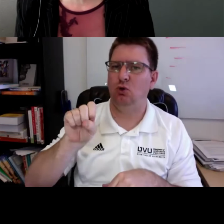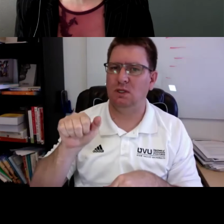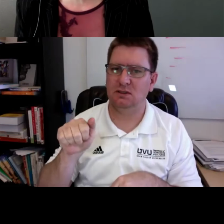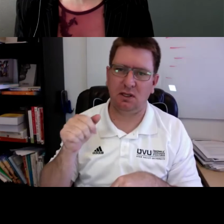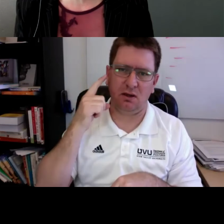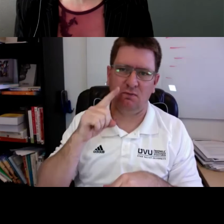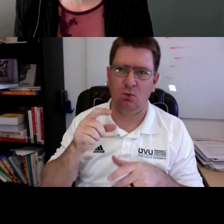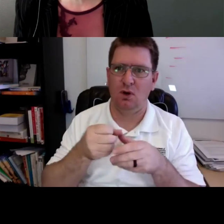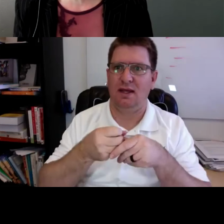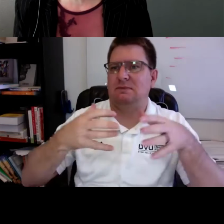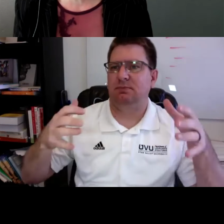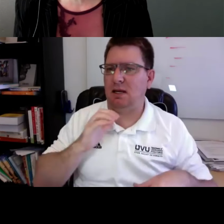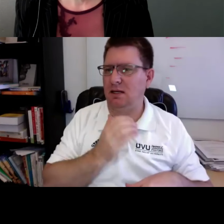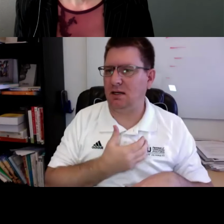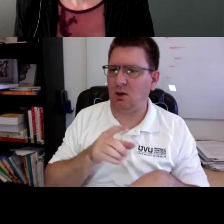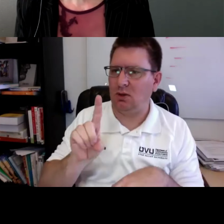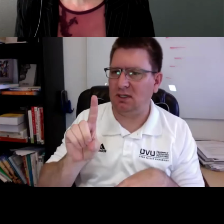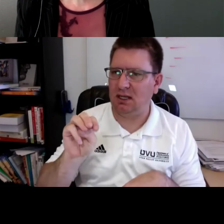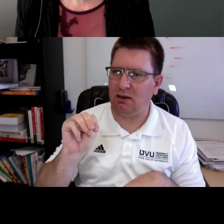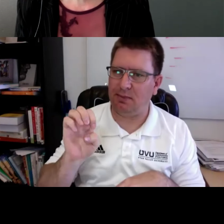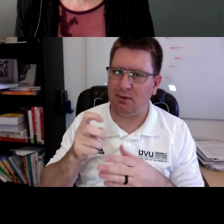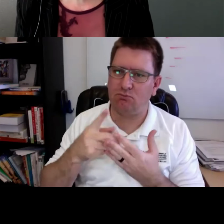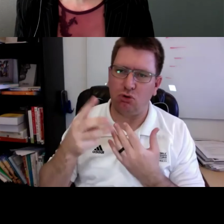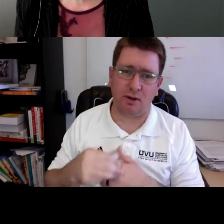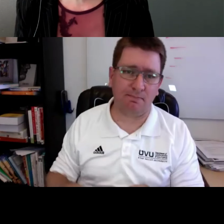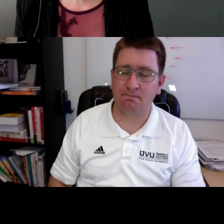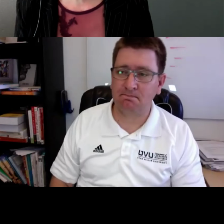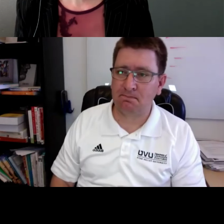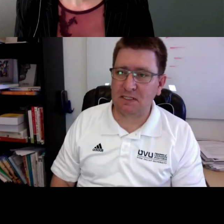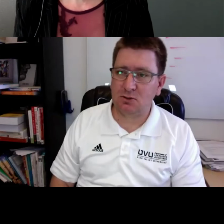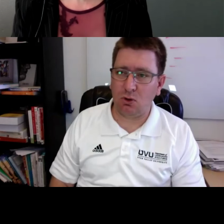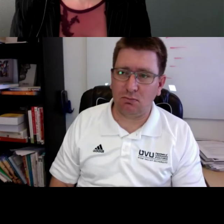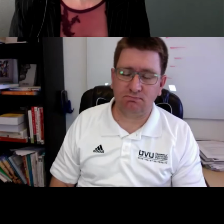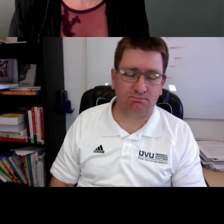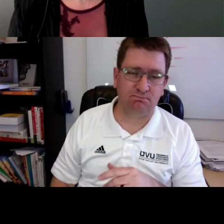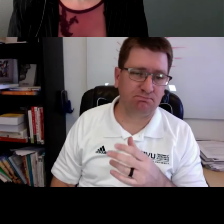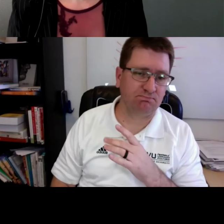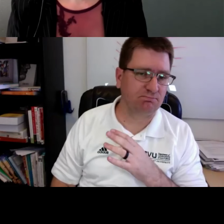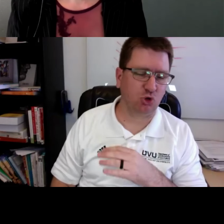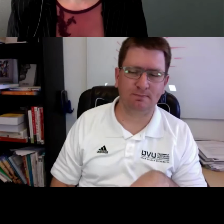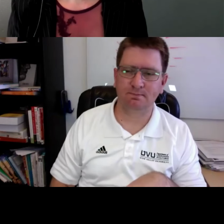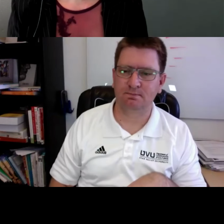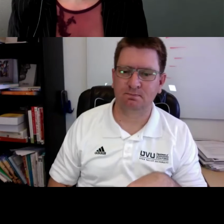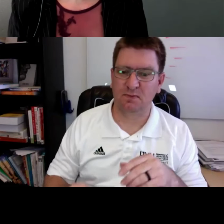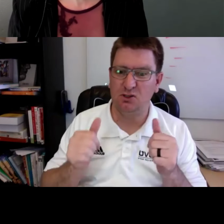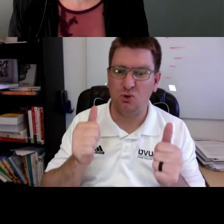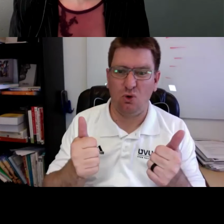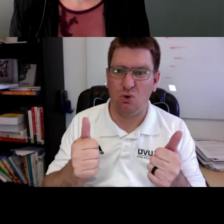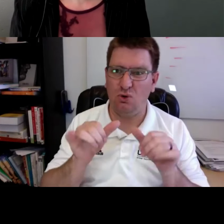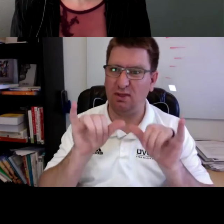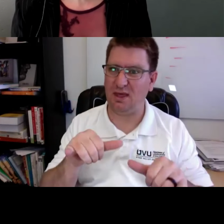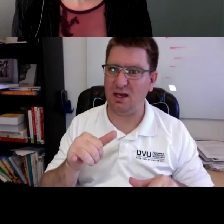community areas in the US to be able to expand our DME program. So